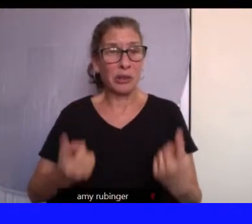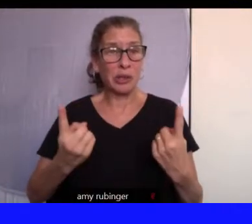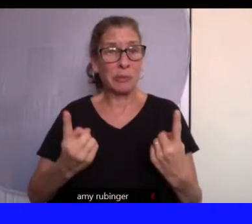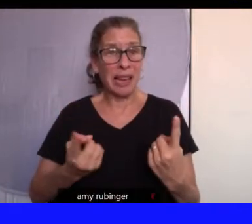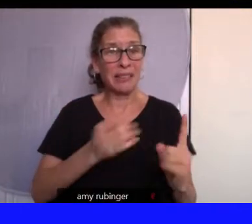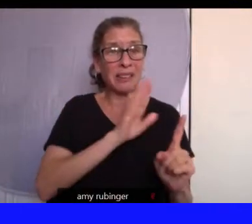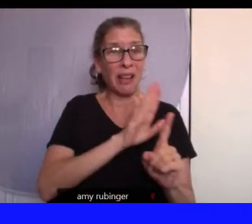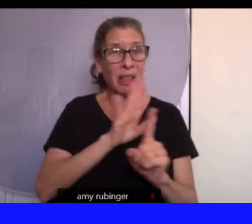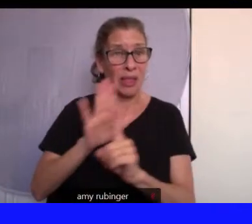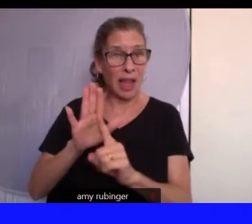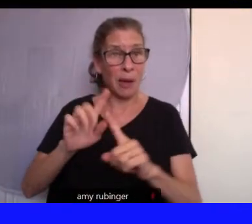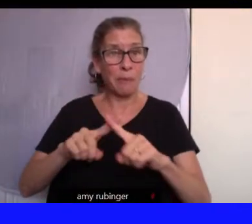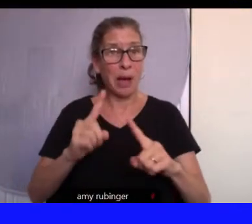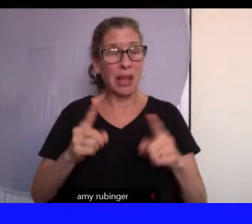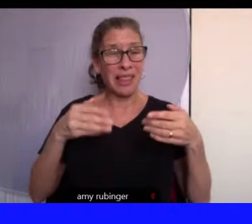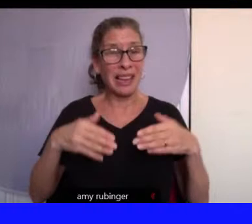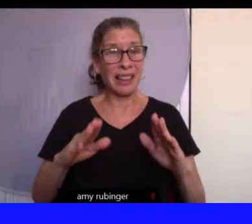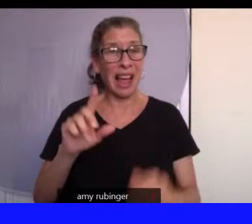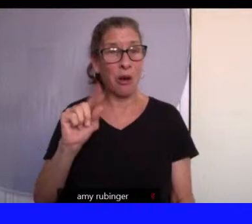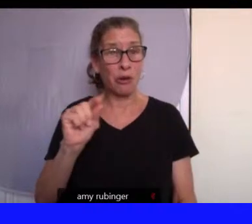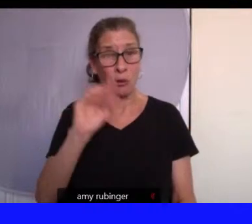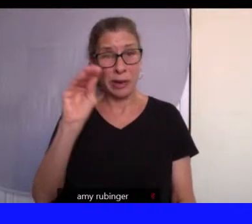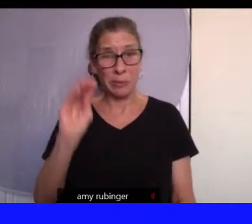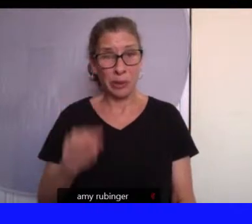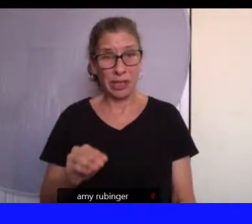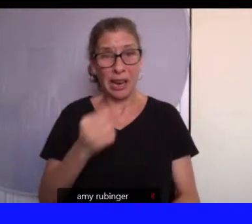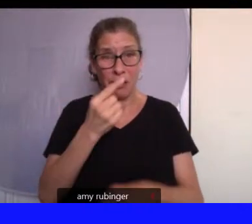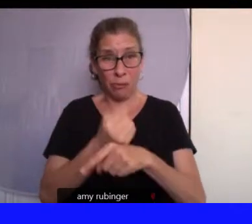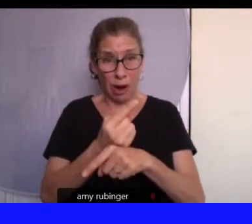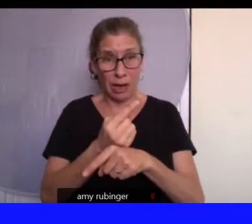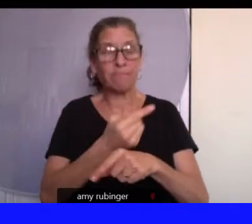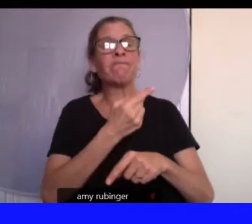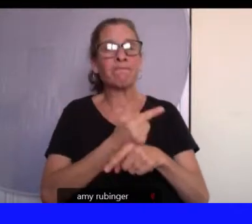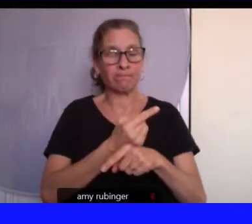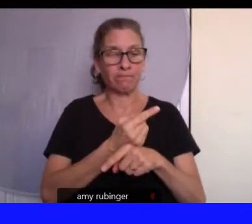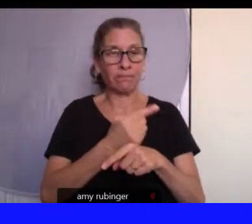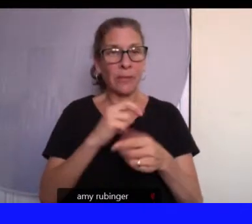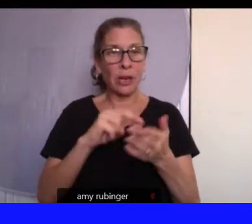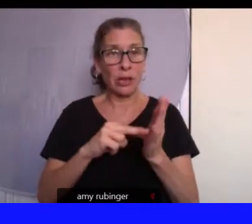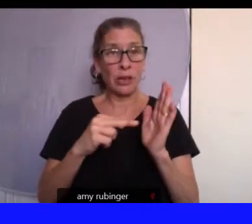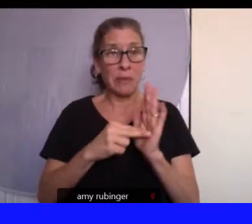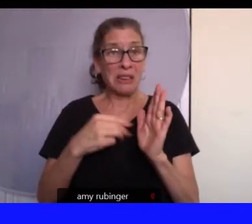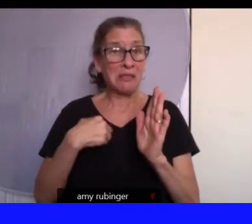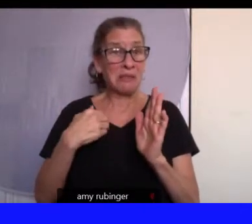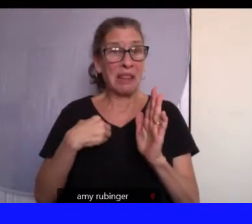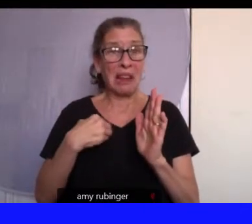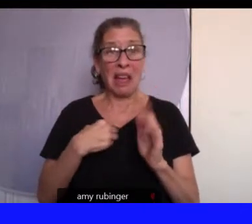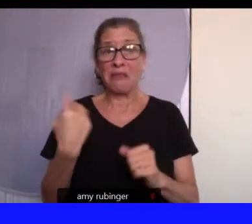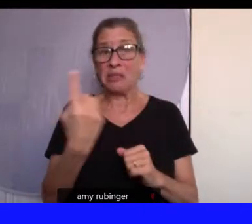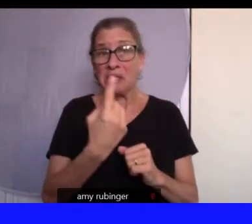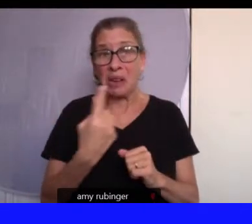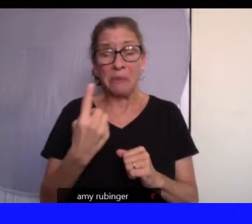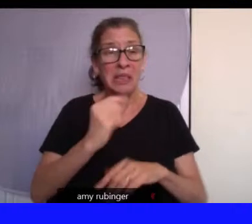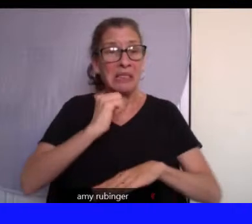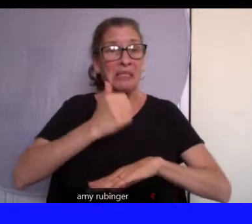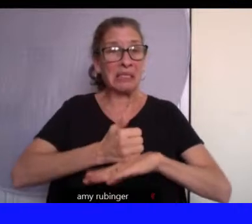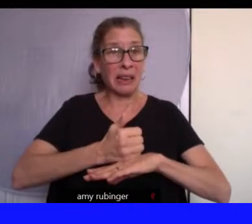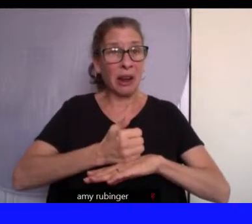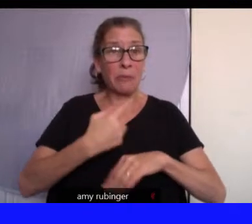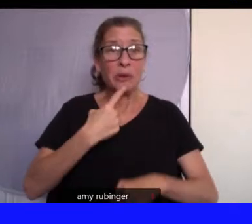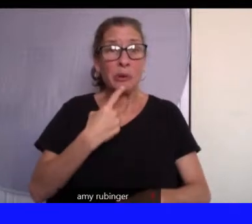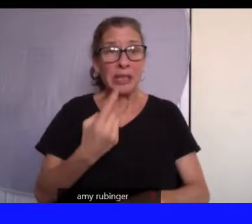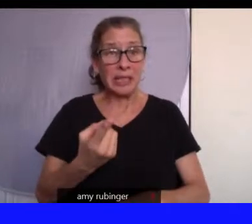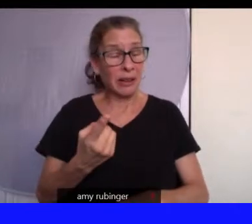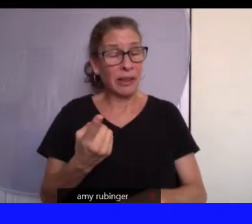Yeah, there are formal and informal channels, right? So there are notice and comment periods for rulemaking and